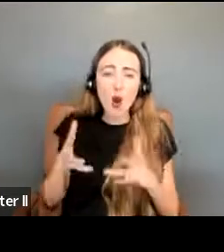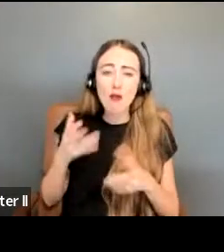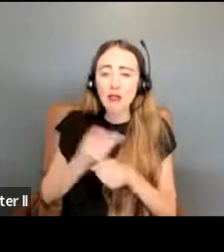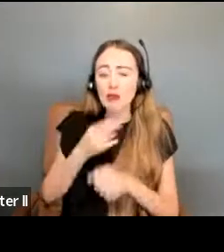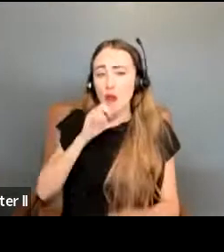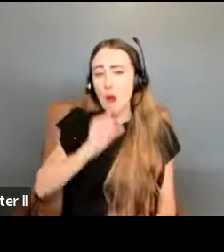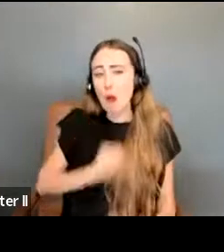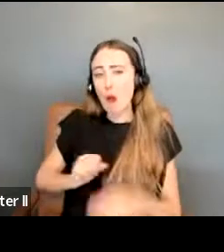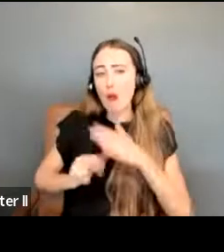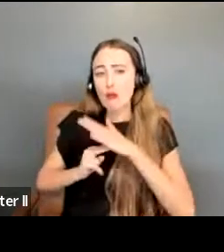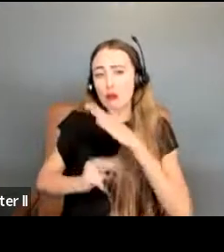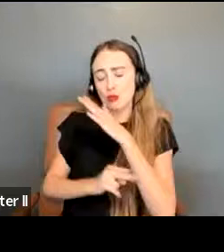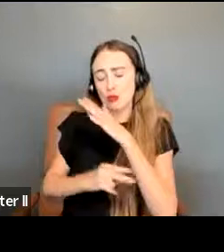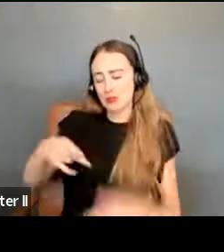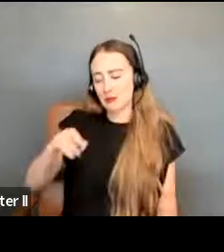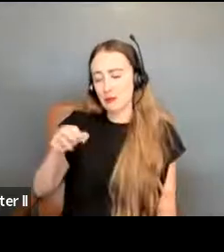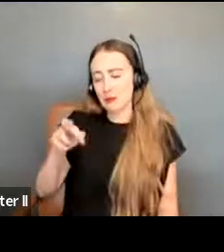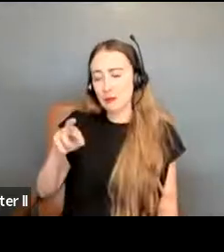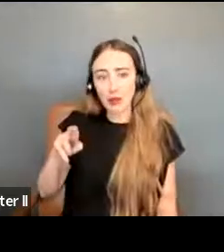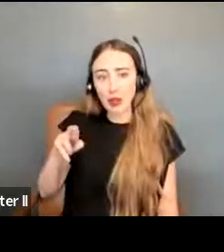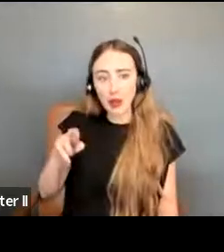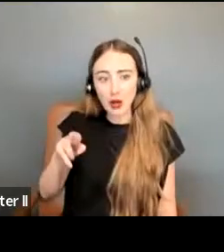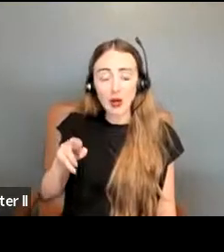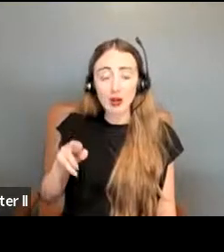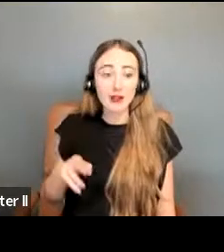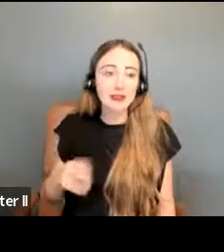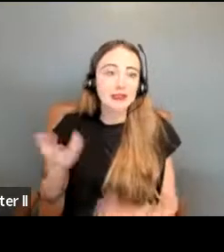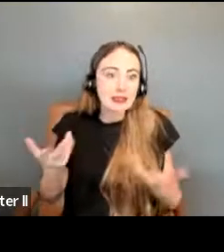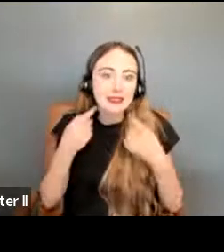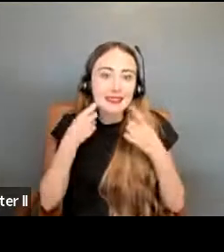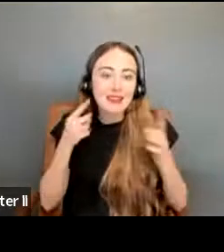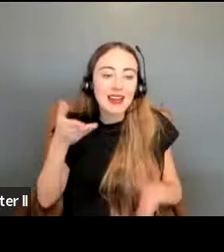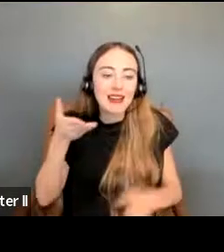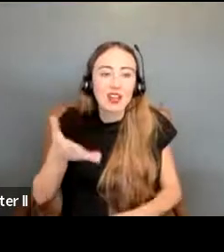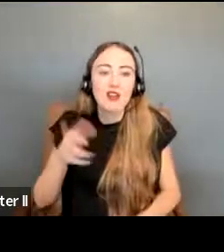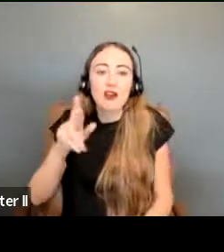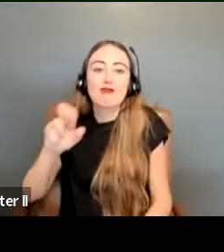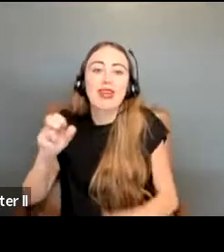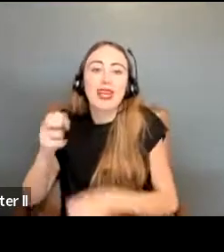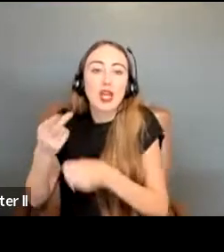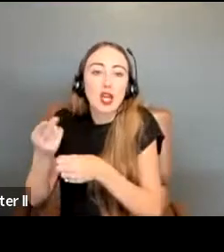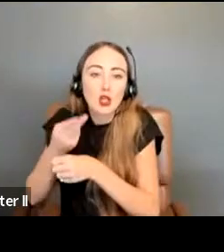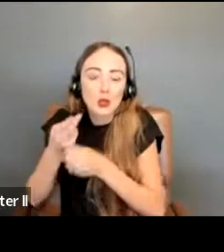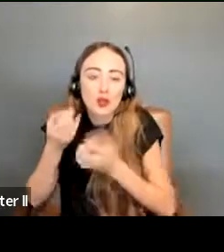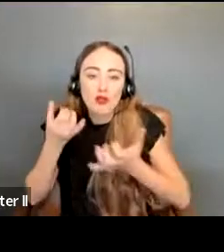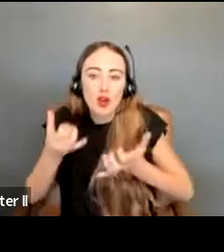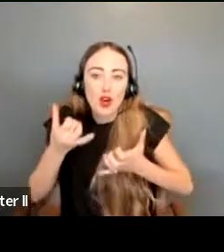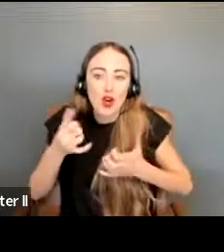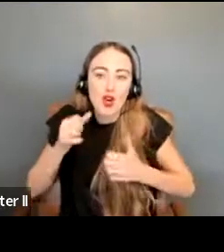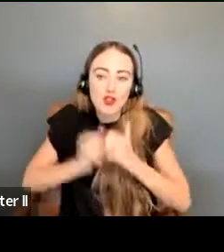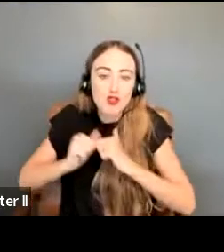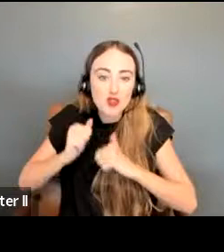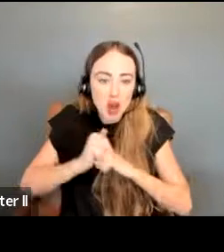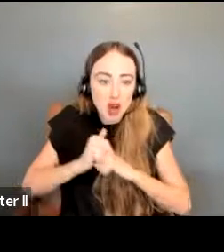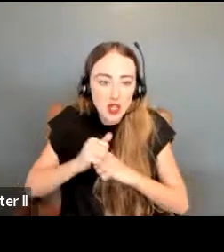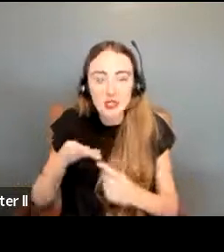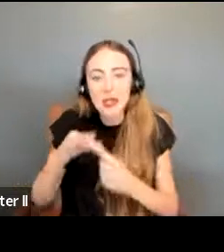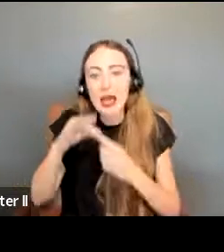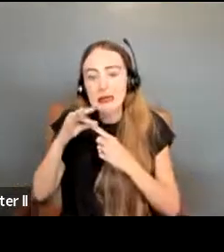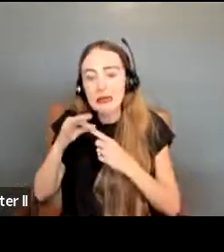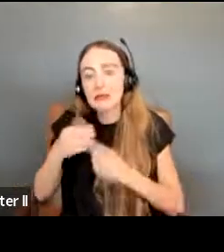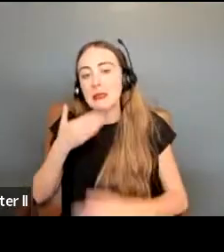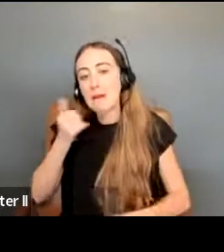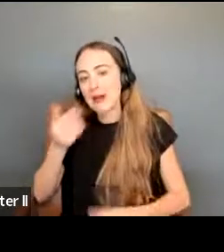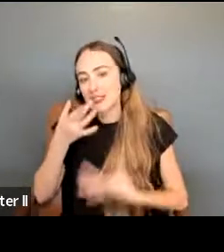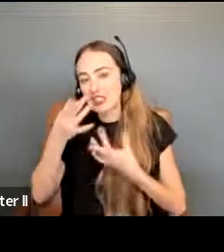bridge piers and foundation, that it's effectively therefore a reuse of the existing structures, an exemption is in the best interest of the